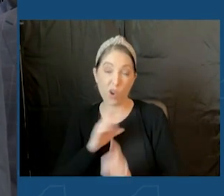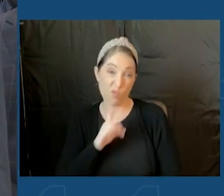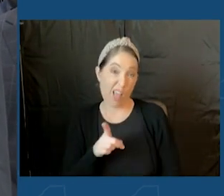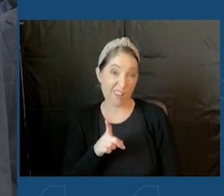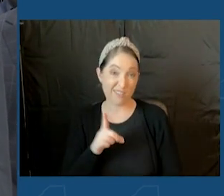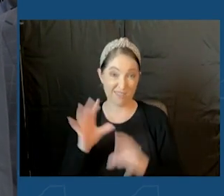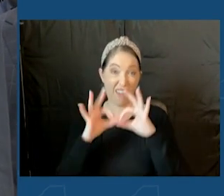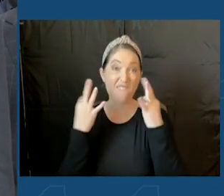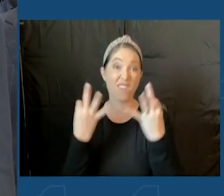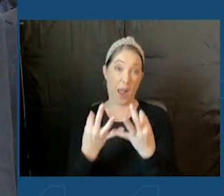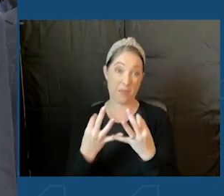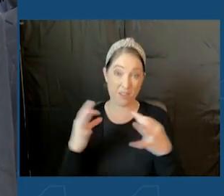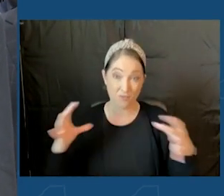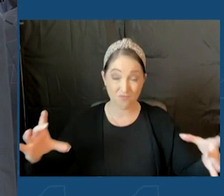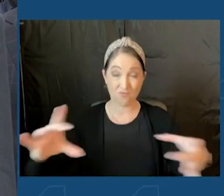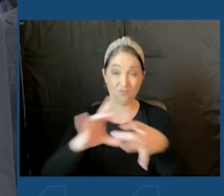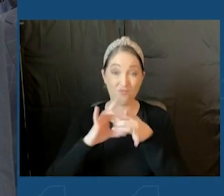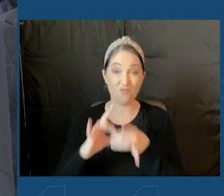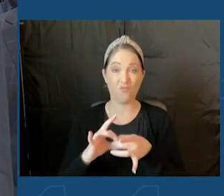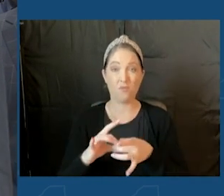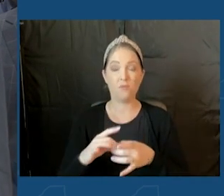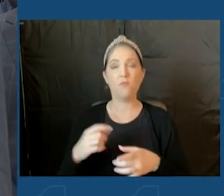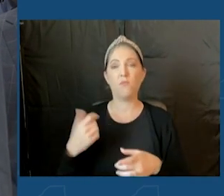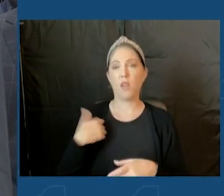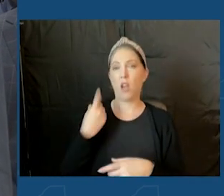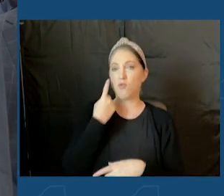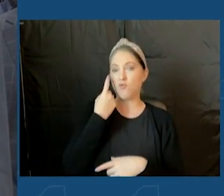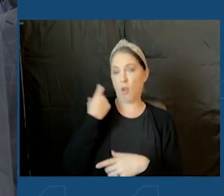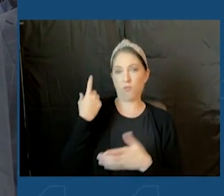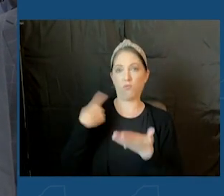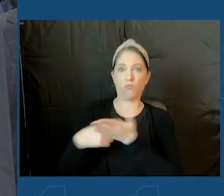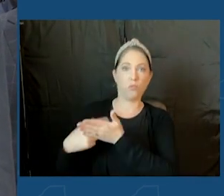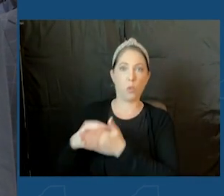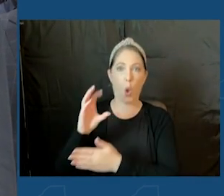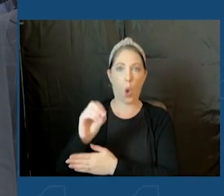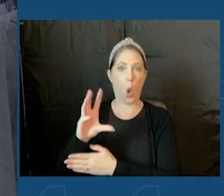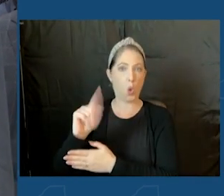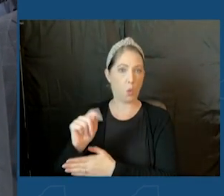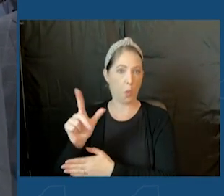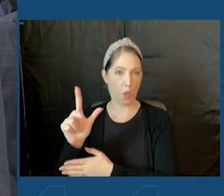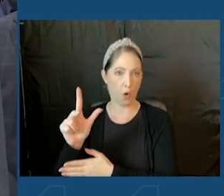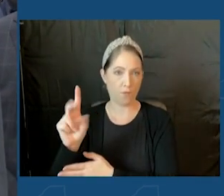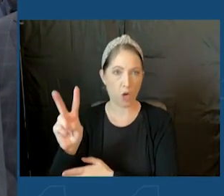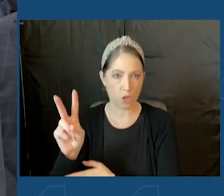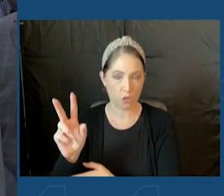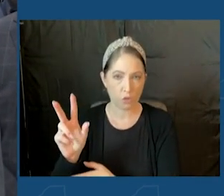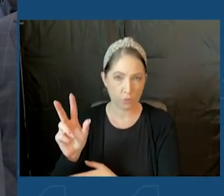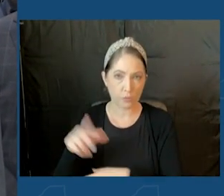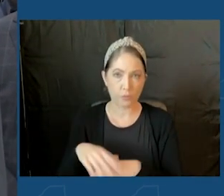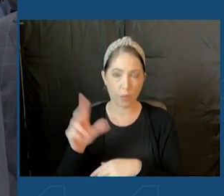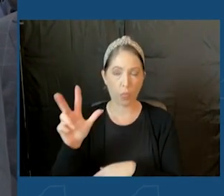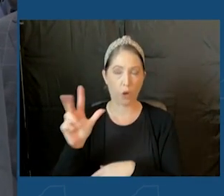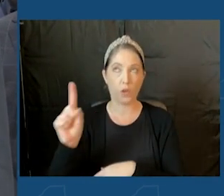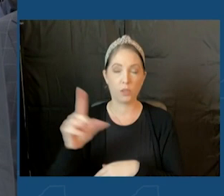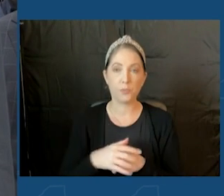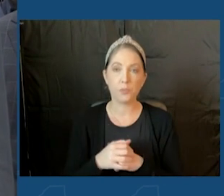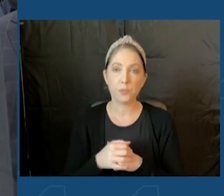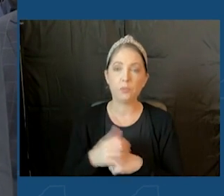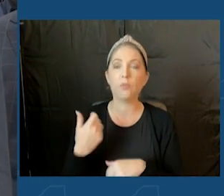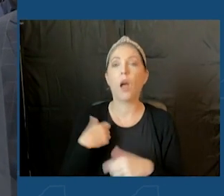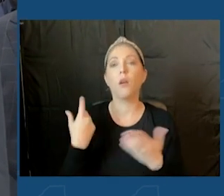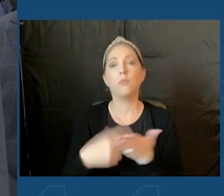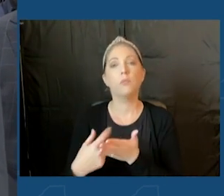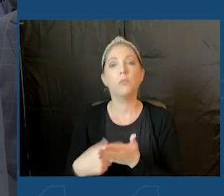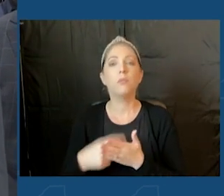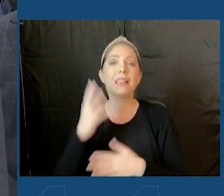I spoke about on October 31st when I took the inaugural maiden ride here, I talked about the experience of giving people